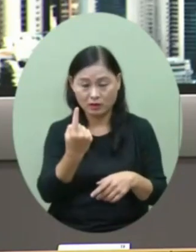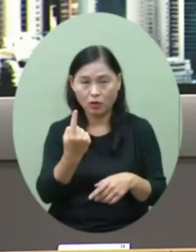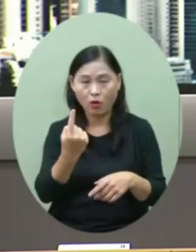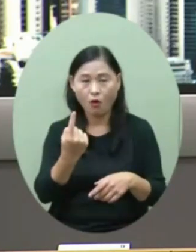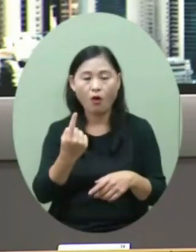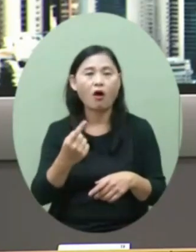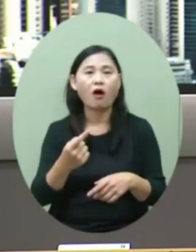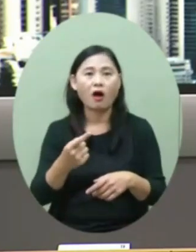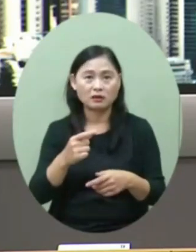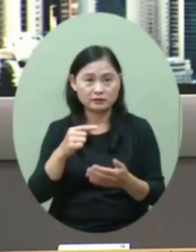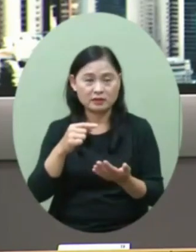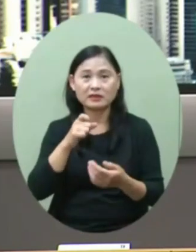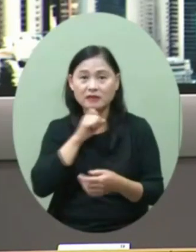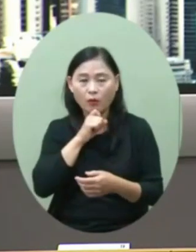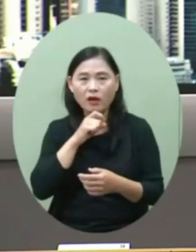which,